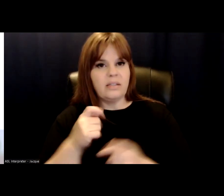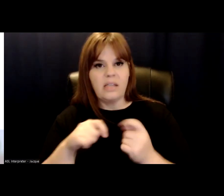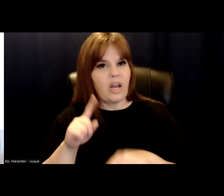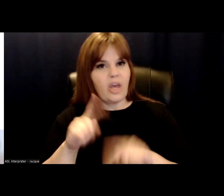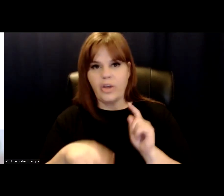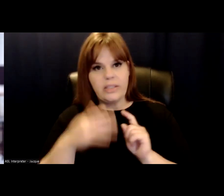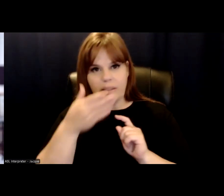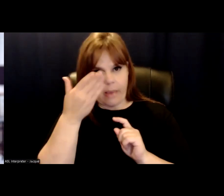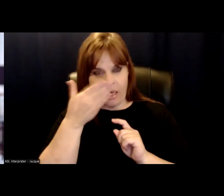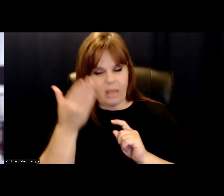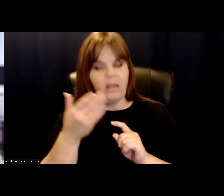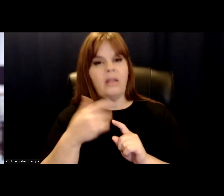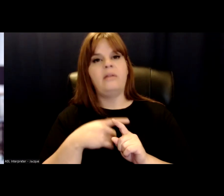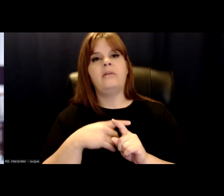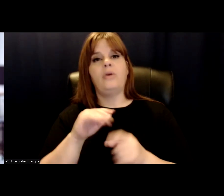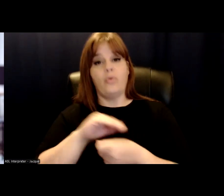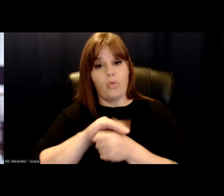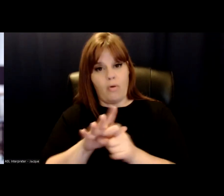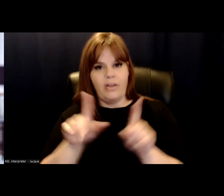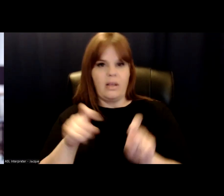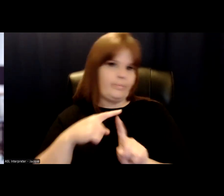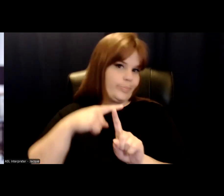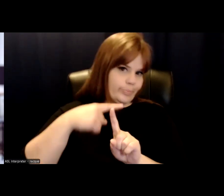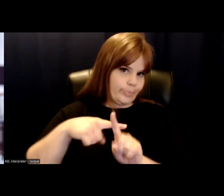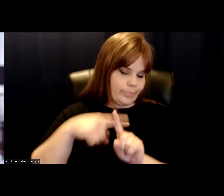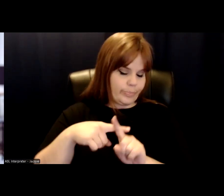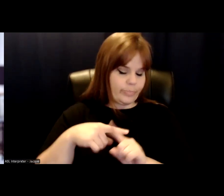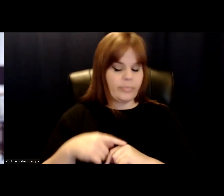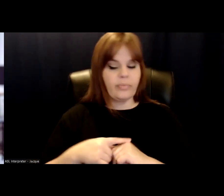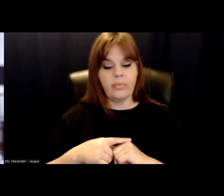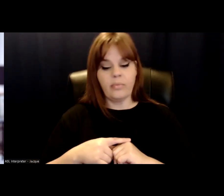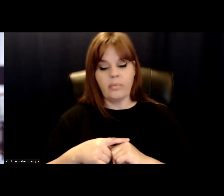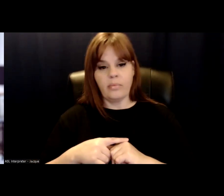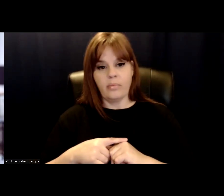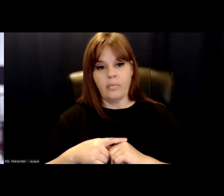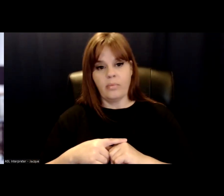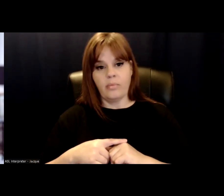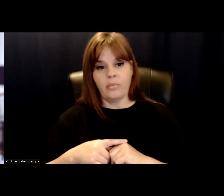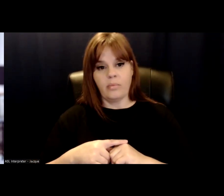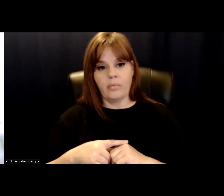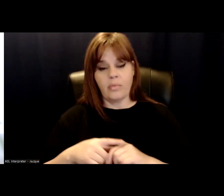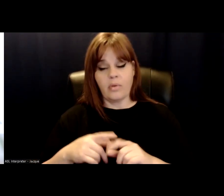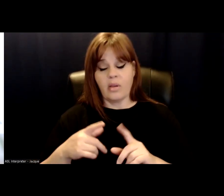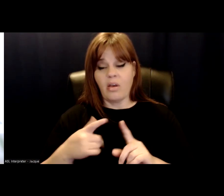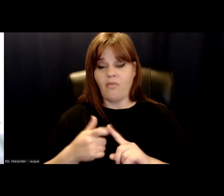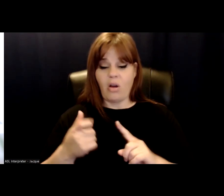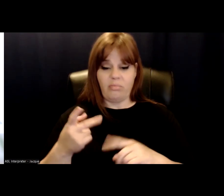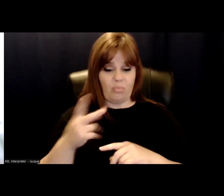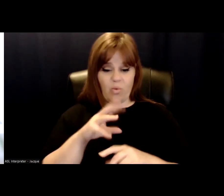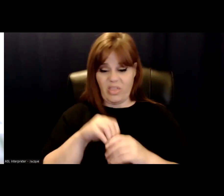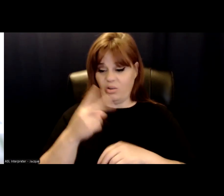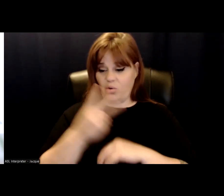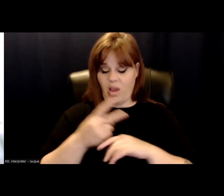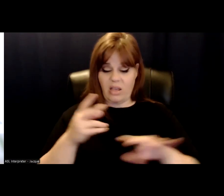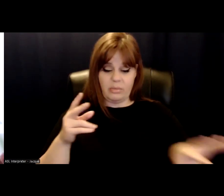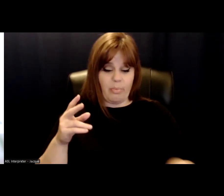COVID test. Within 2 days, picking up a bow to play just would